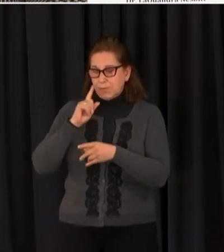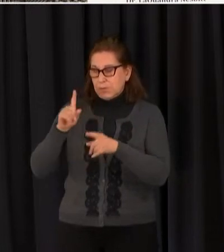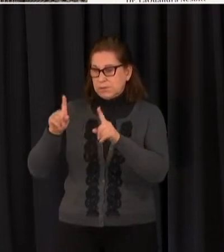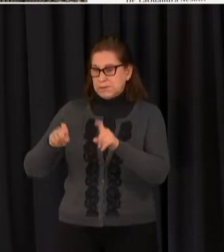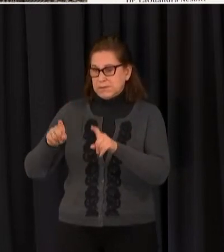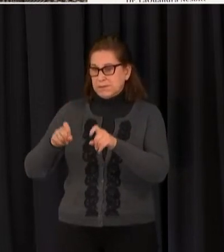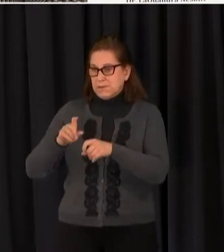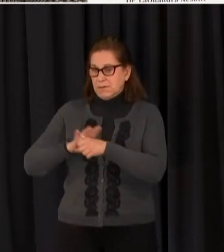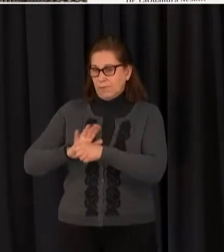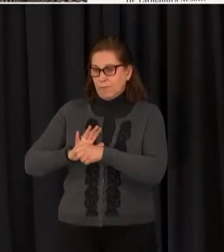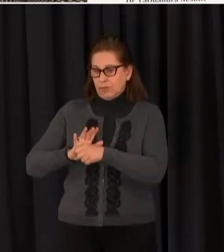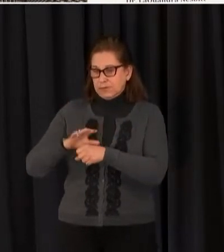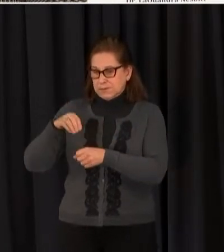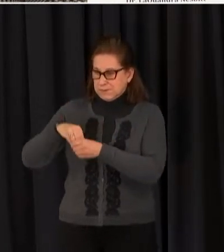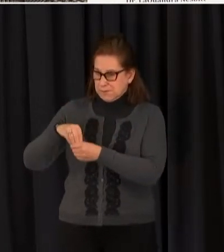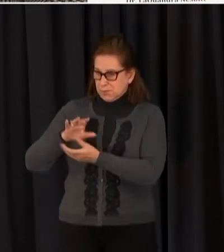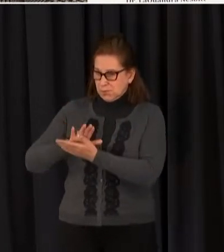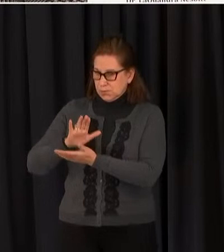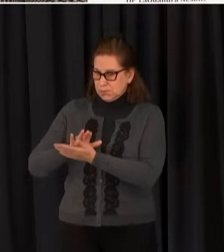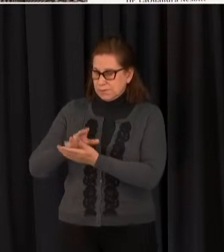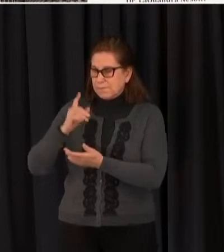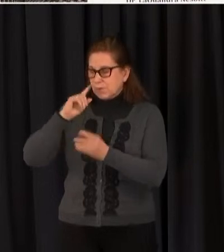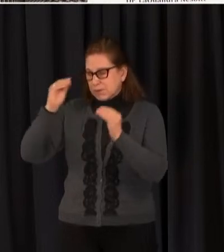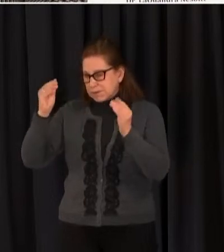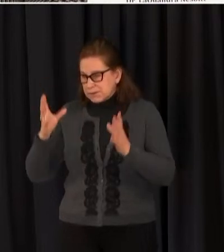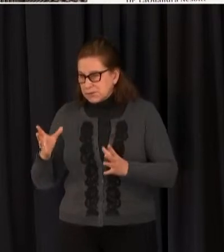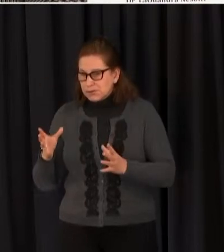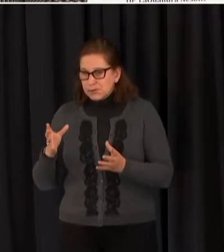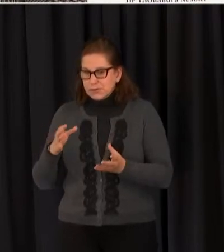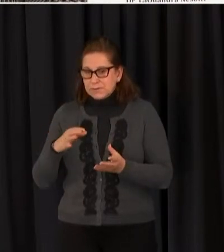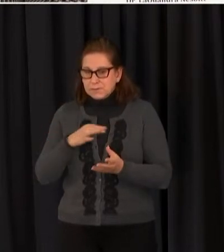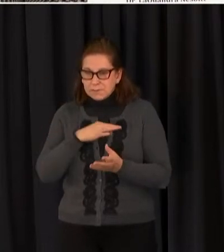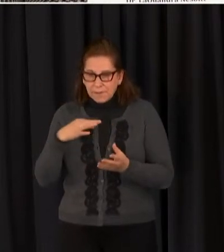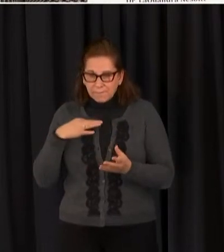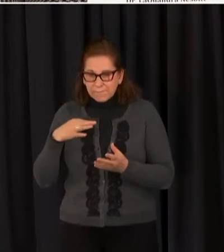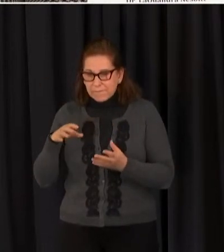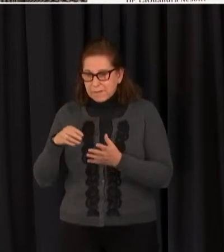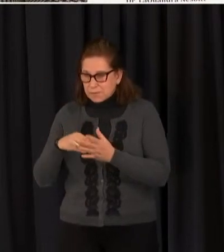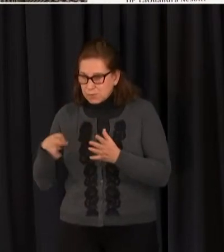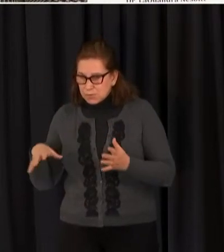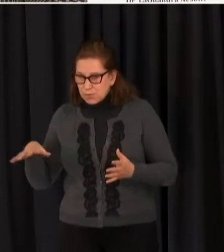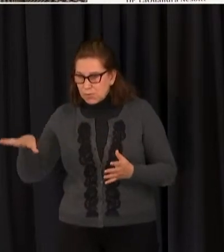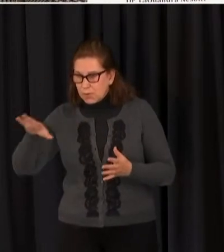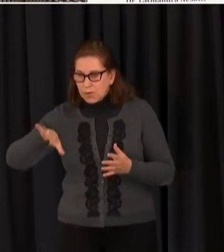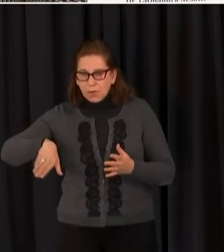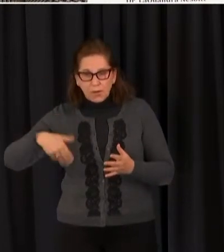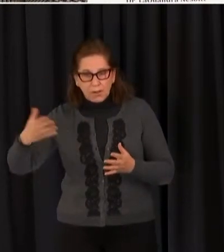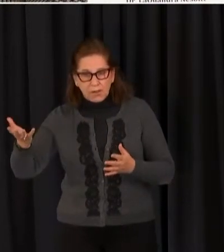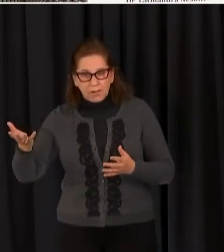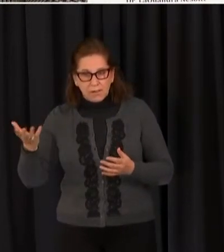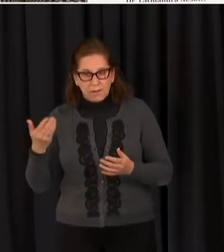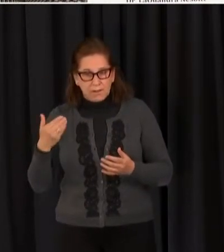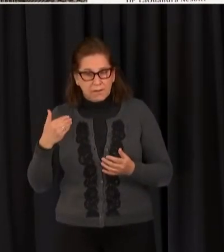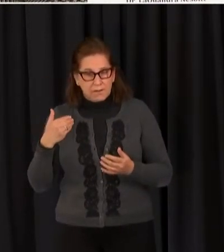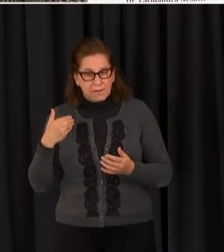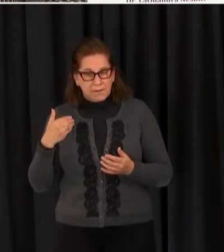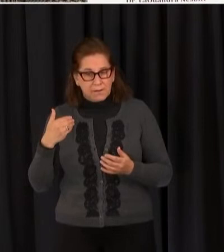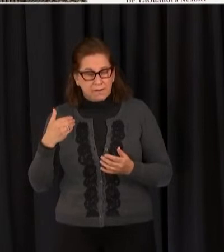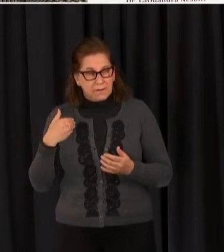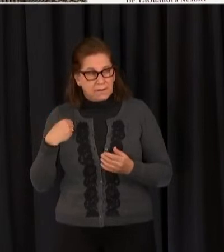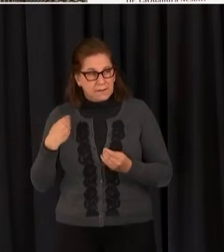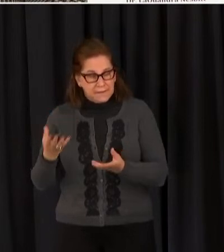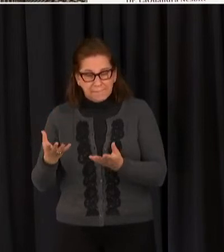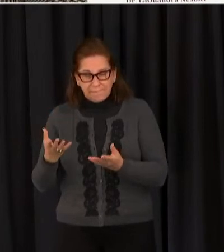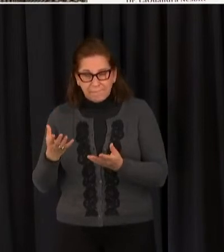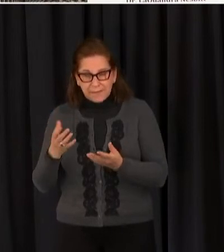COVID-19 testing available for students and teachers. That will continue, but we give a recommendation that schools should sample